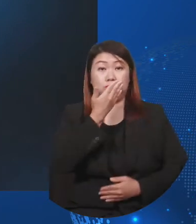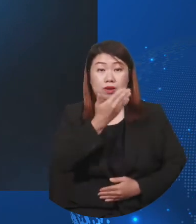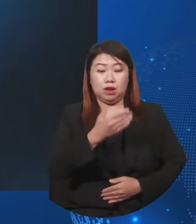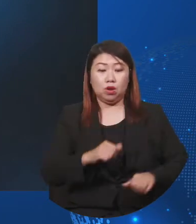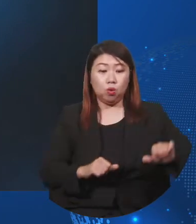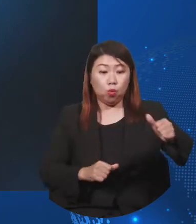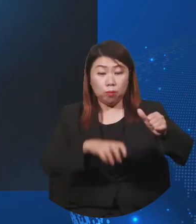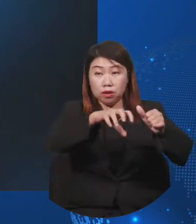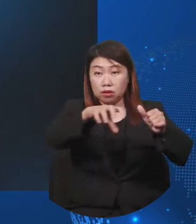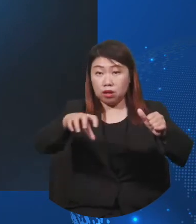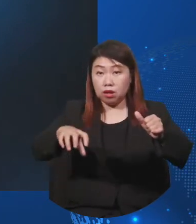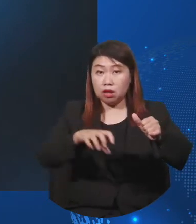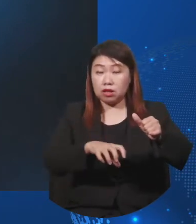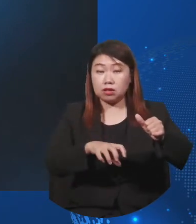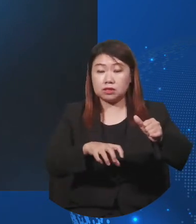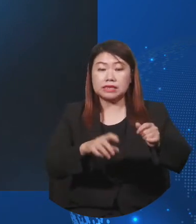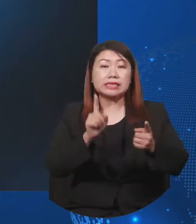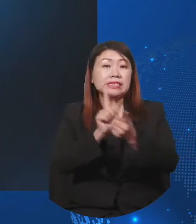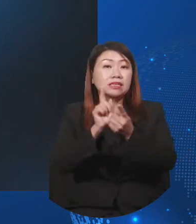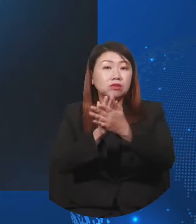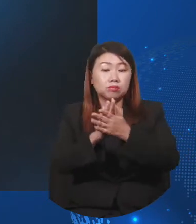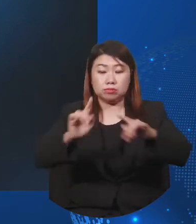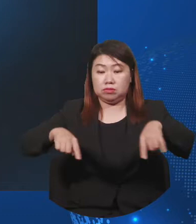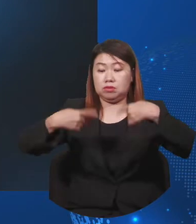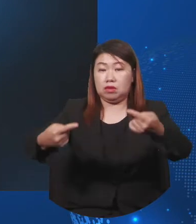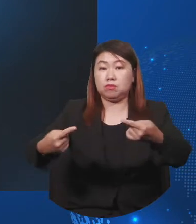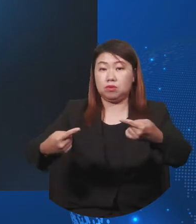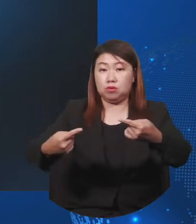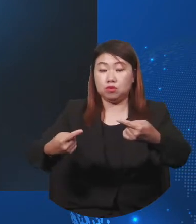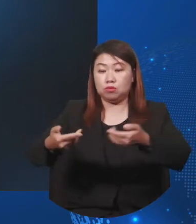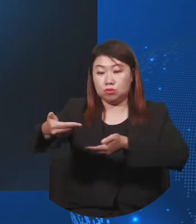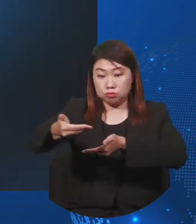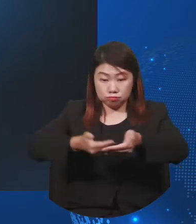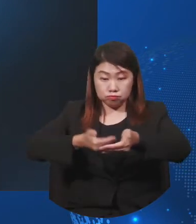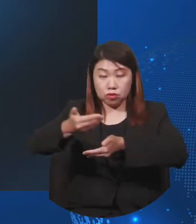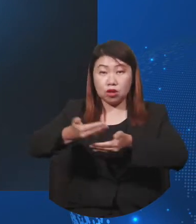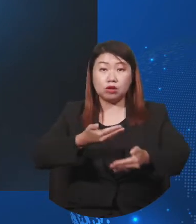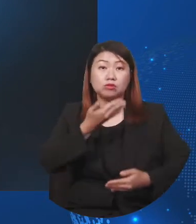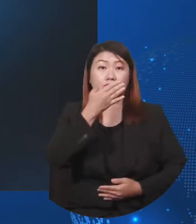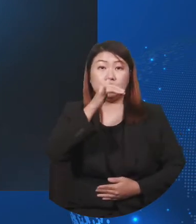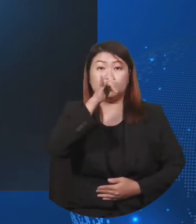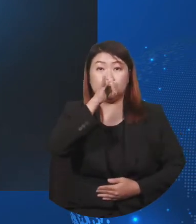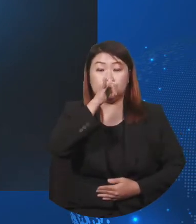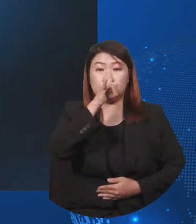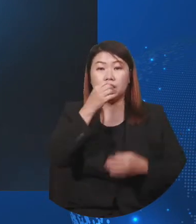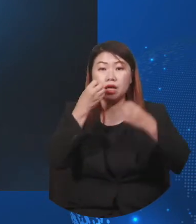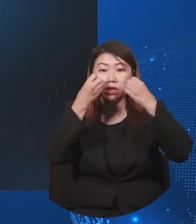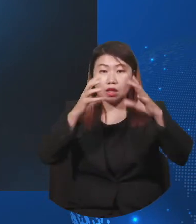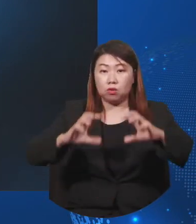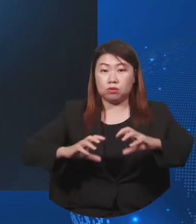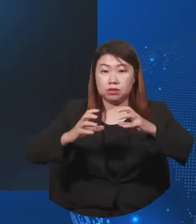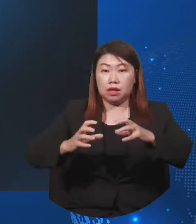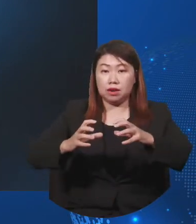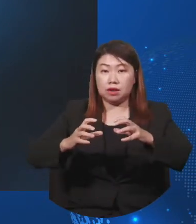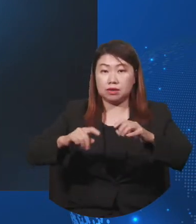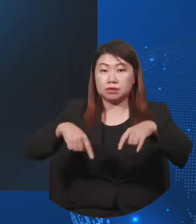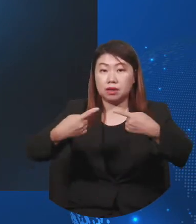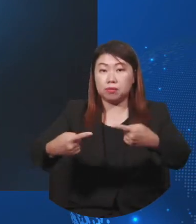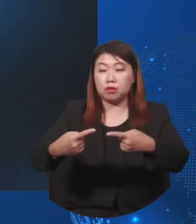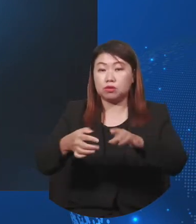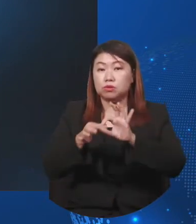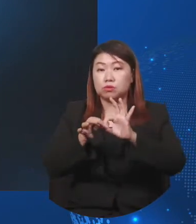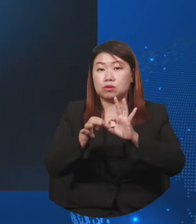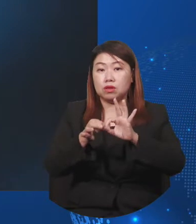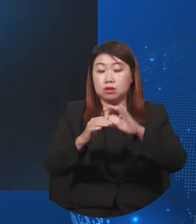actively engaging, sharing their solutions. Emerging economies are particularly important in this because